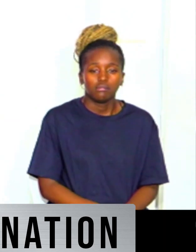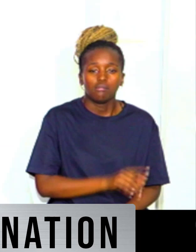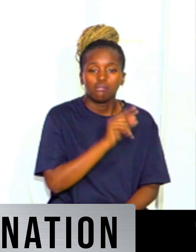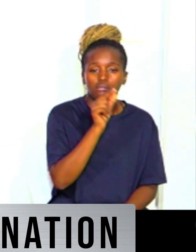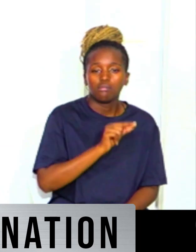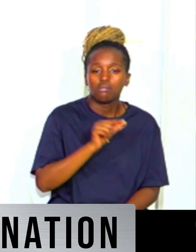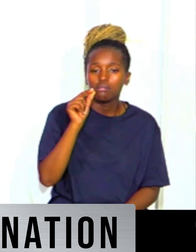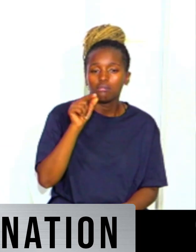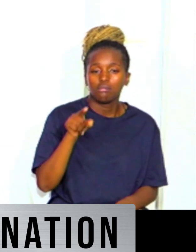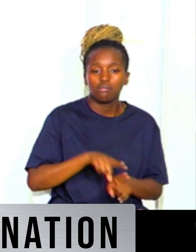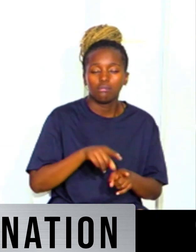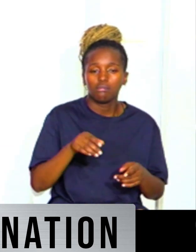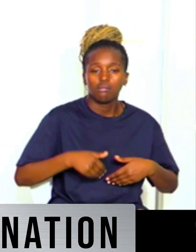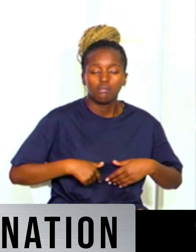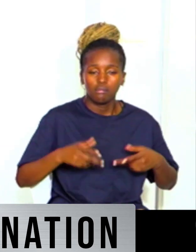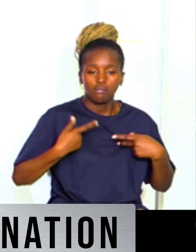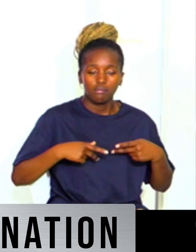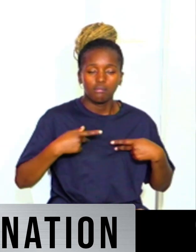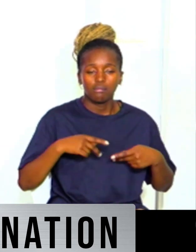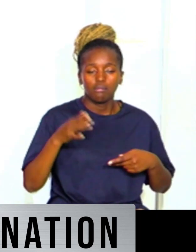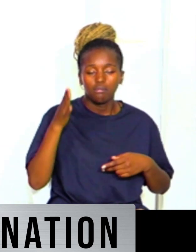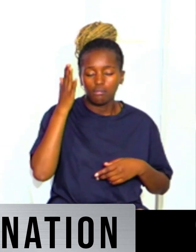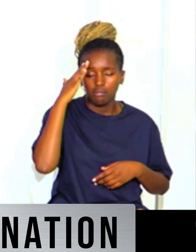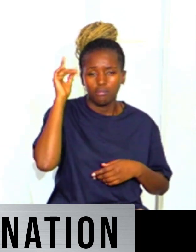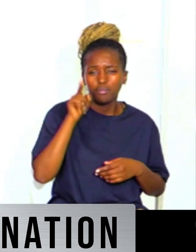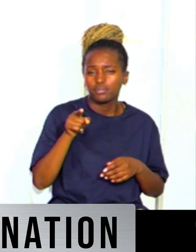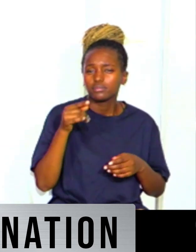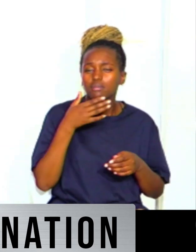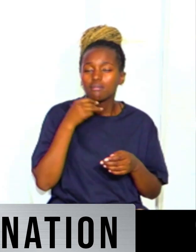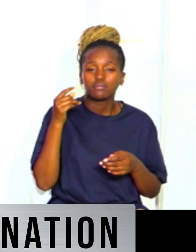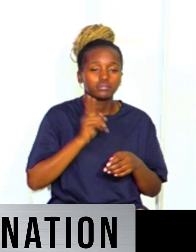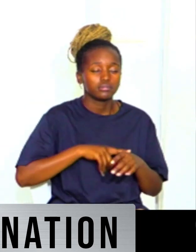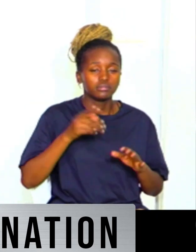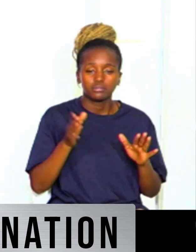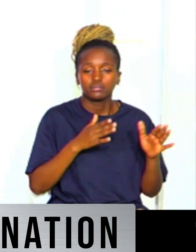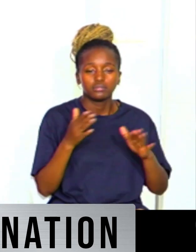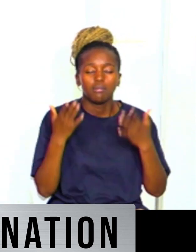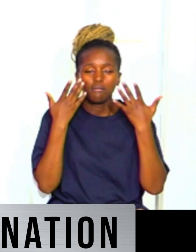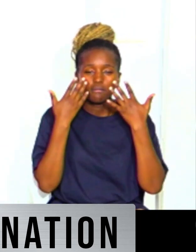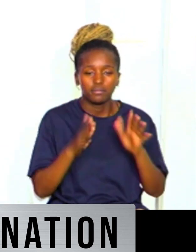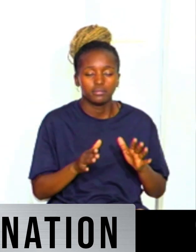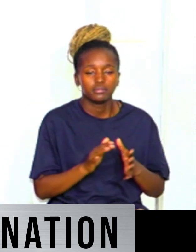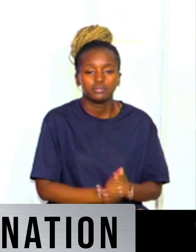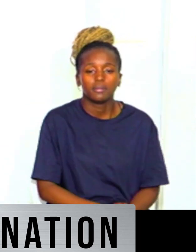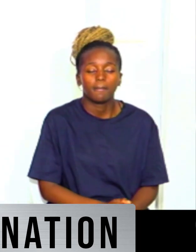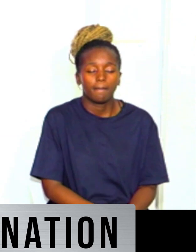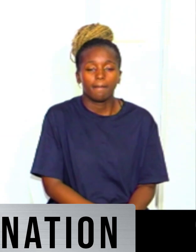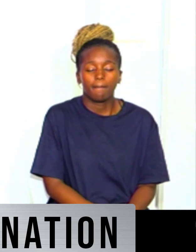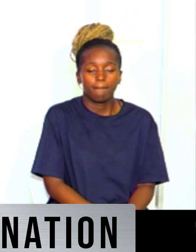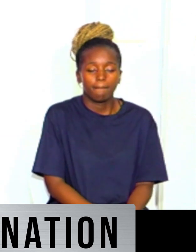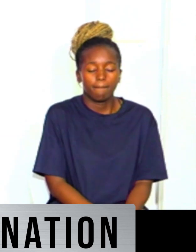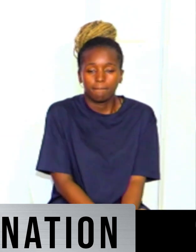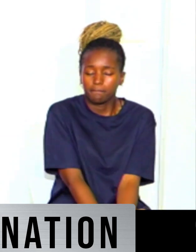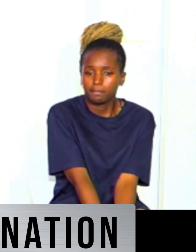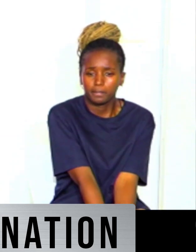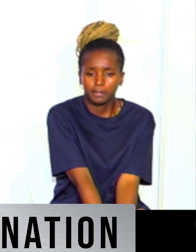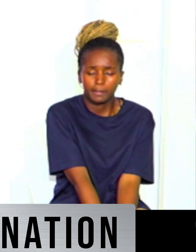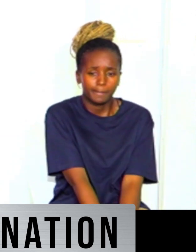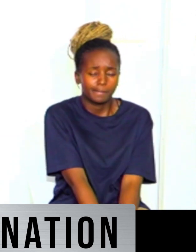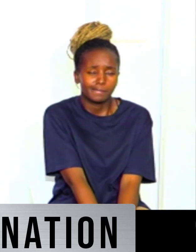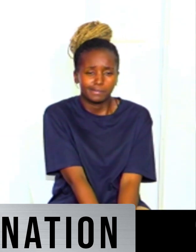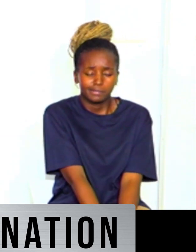of Western, they knew him at his death. Yeah. They even don't know the senator of, was it Baringo? Yes.